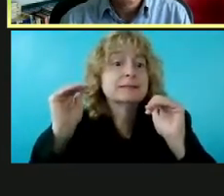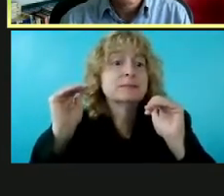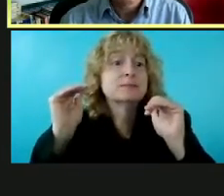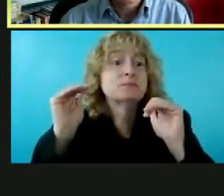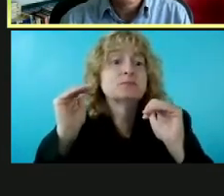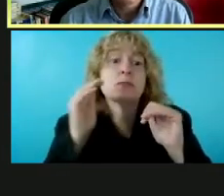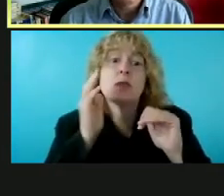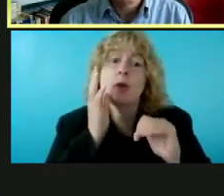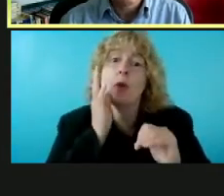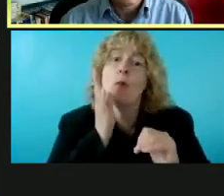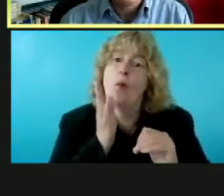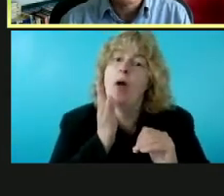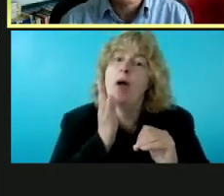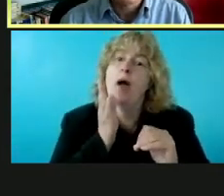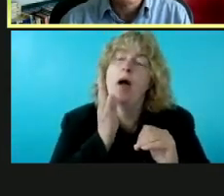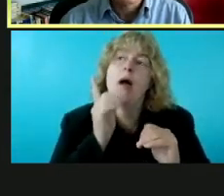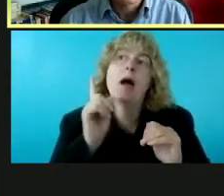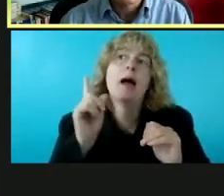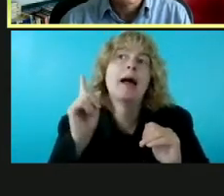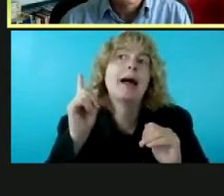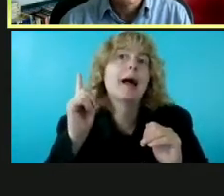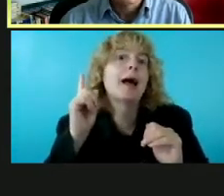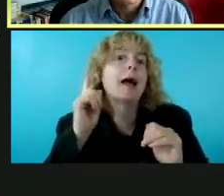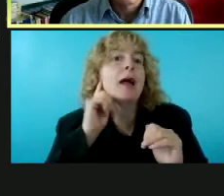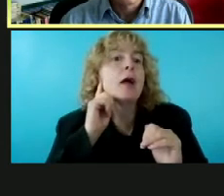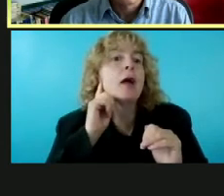you'll be able to hear the sound.